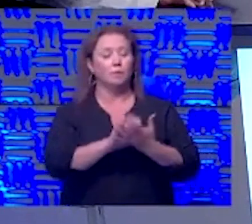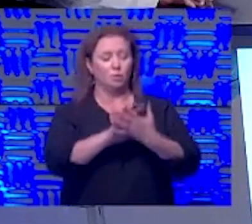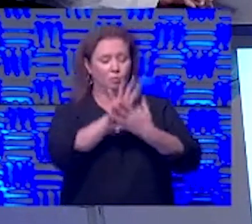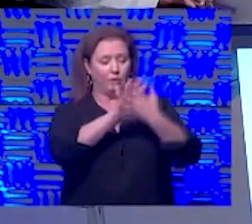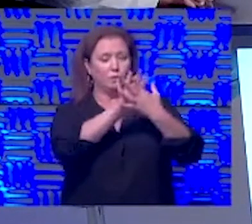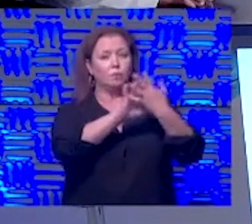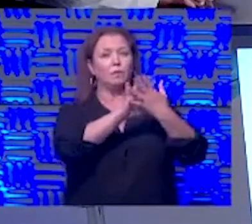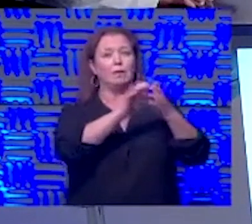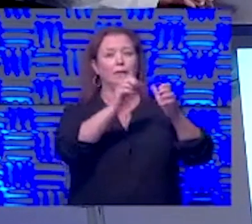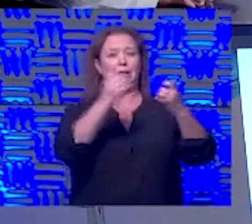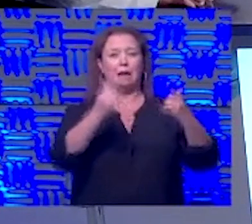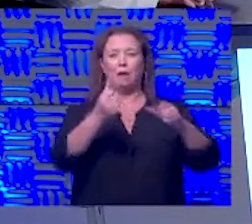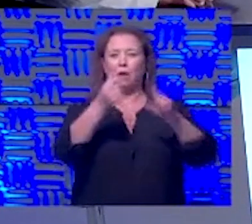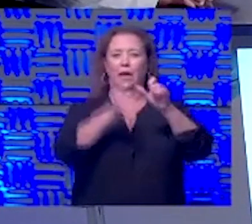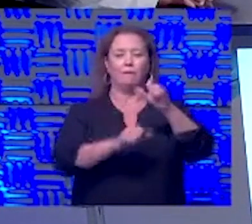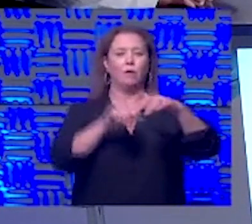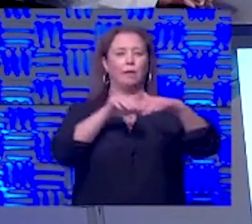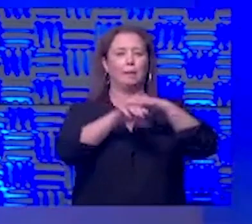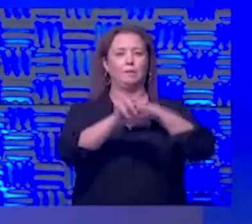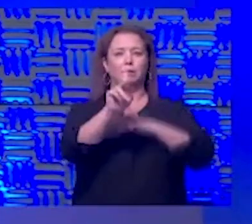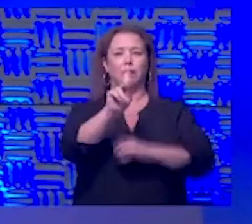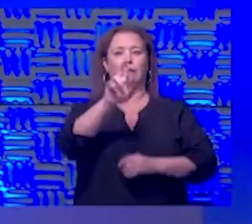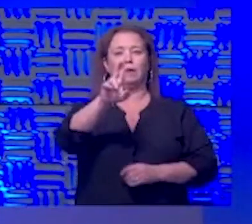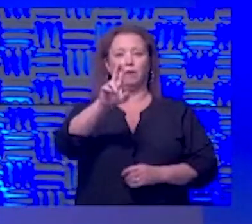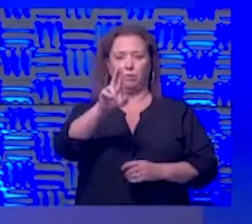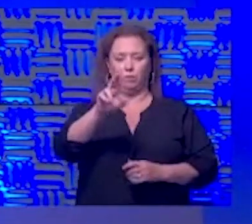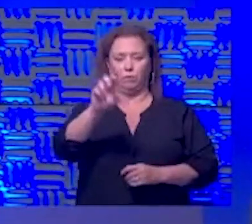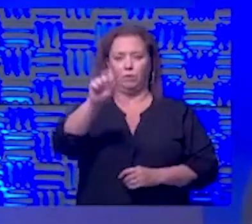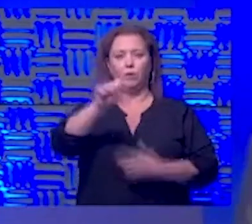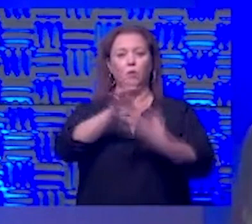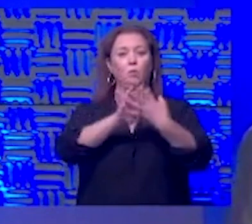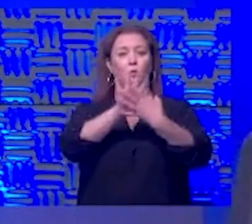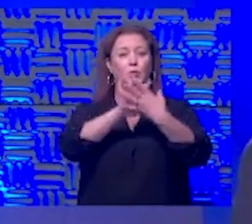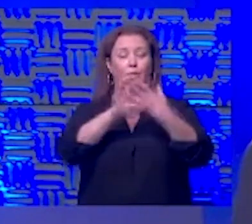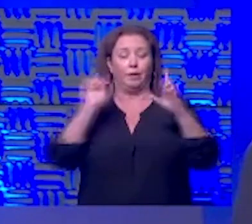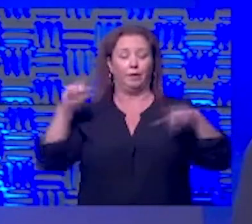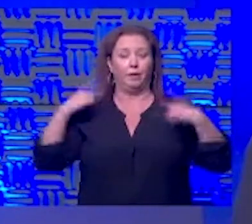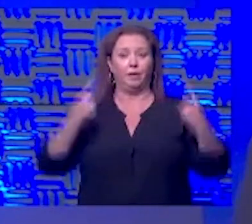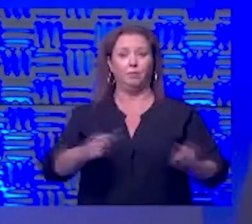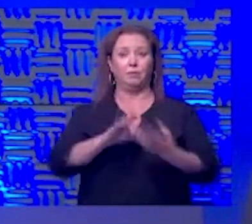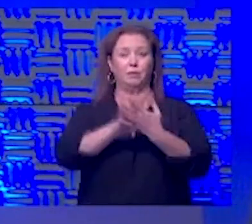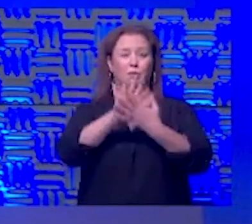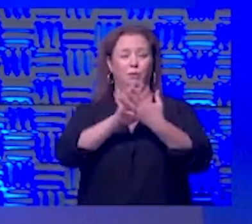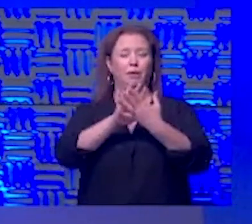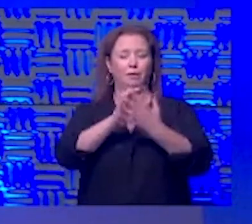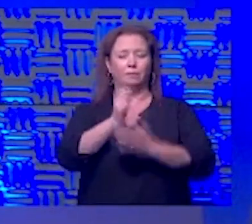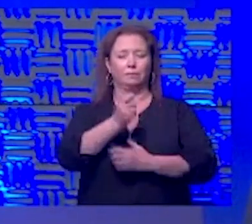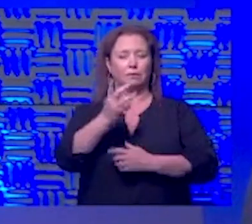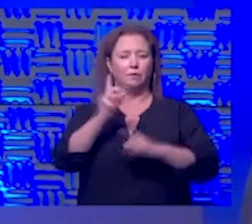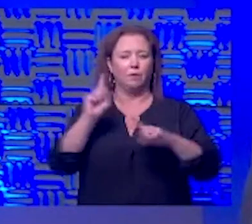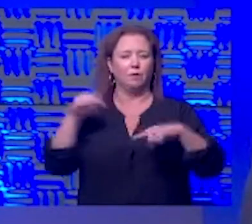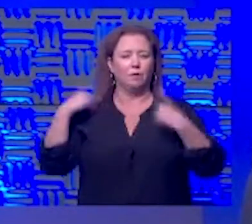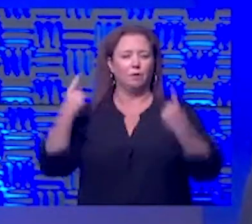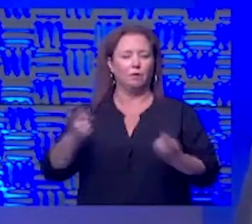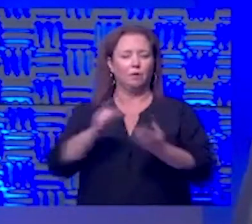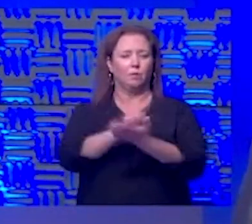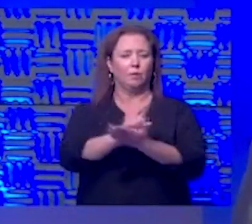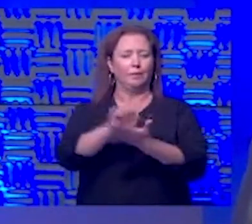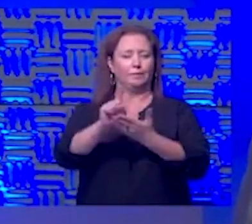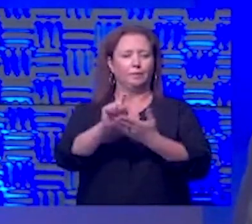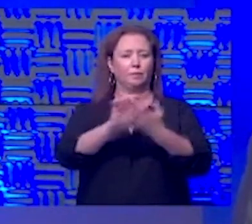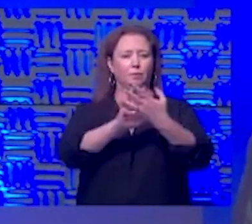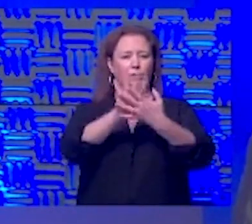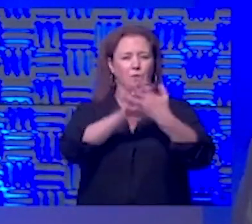routinely screen now every admission at KU. Absolutely. So we are screening, and we have been doing this for weeks. We talked about this. We are routinely